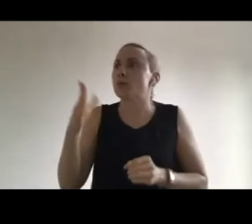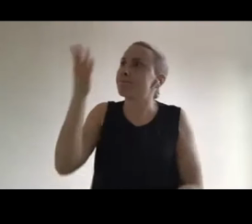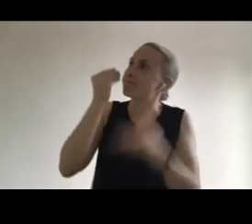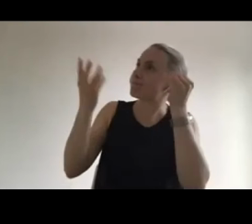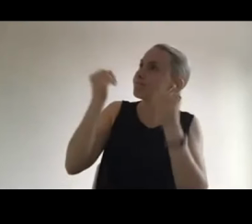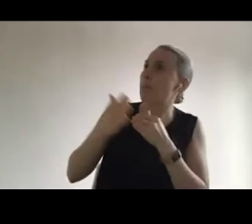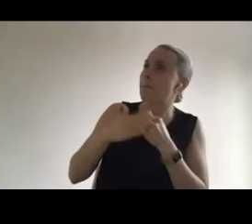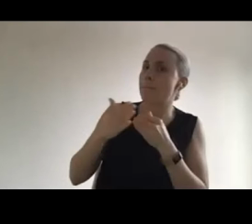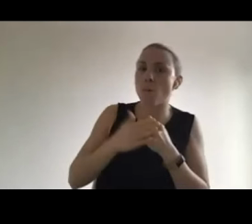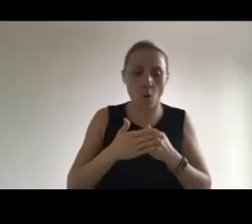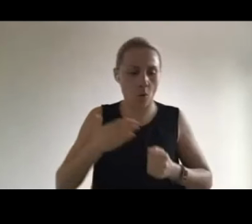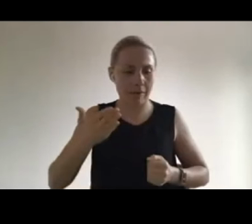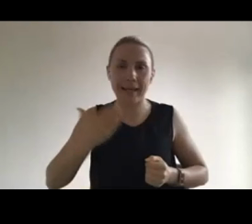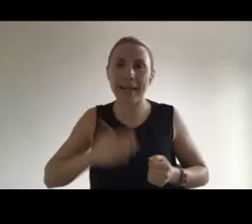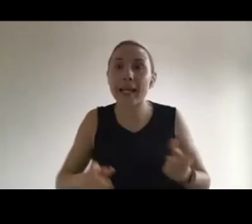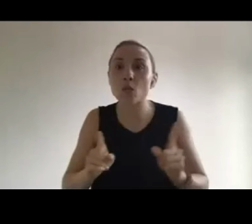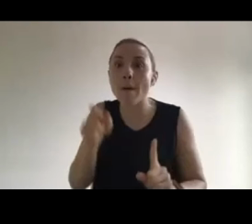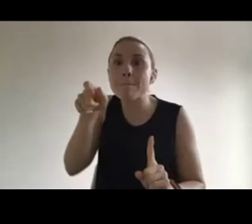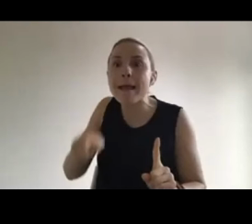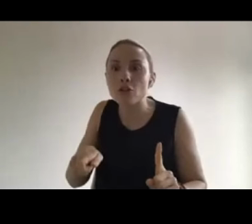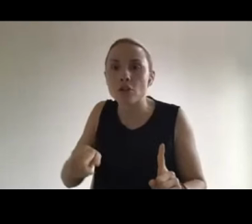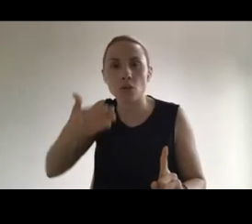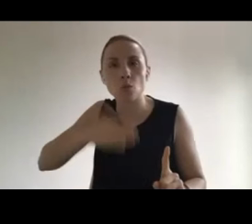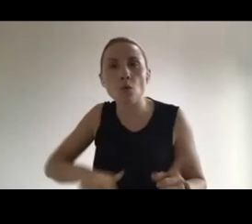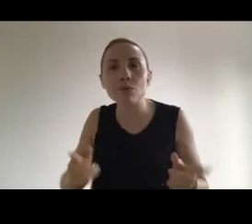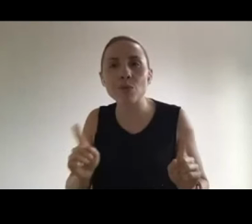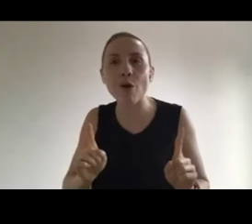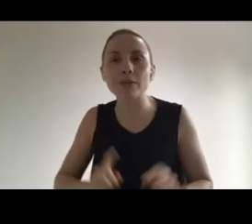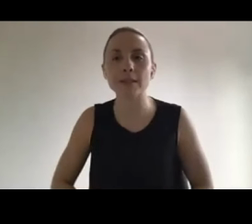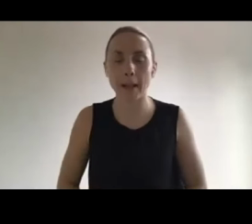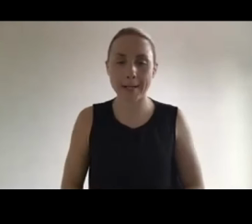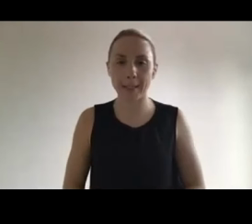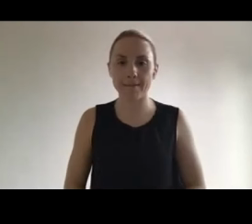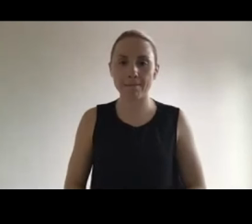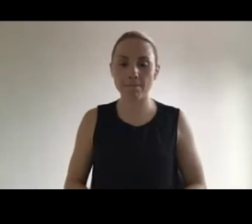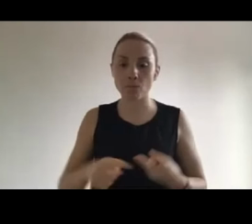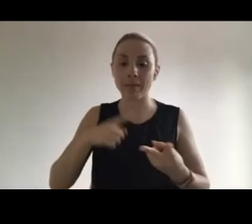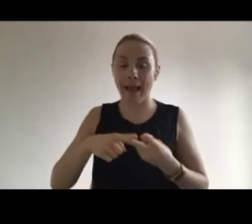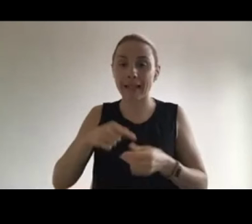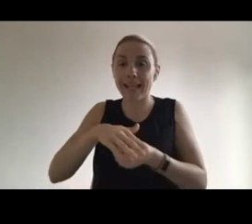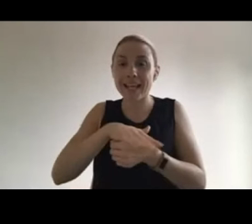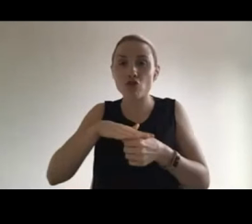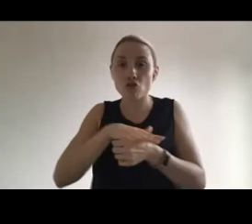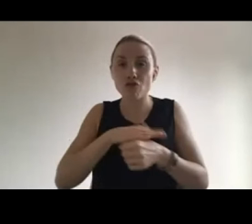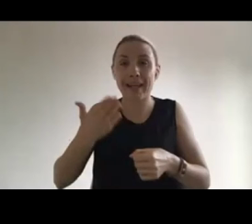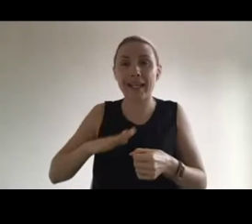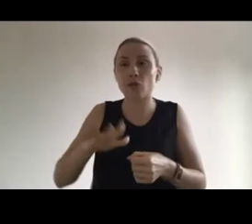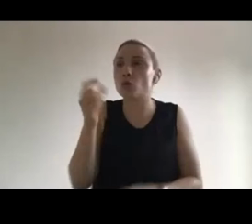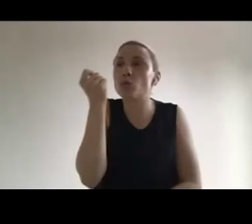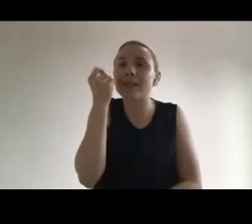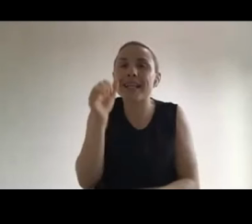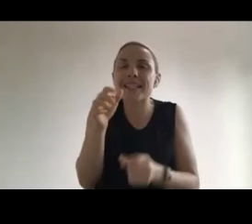these new treatments. I think for industry, there is a need to understand better what the hearing specific challenges